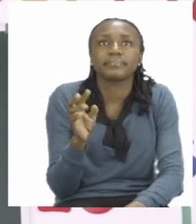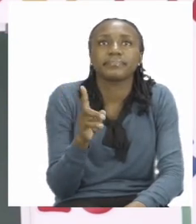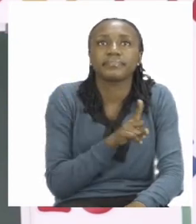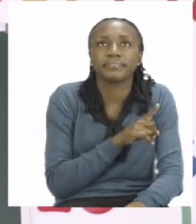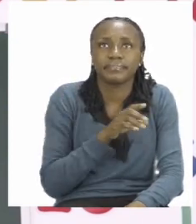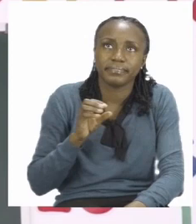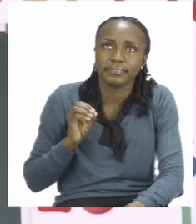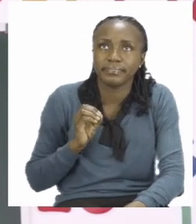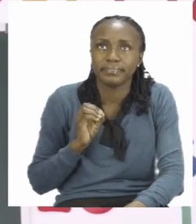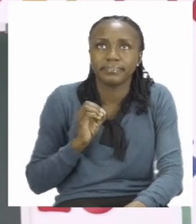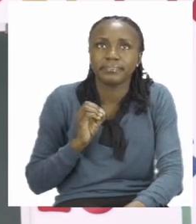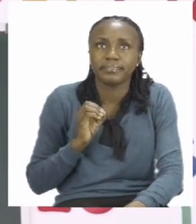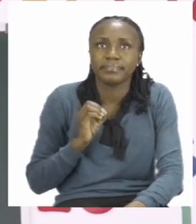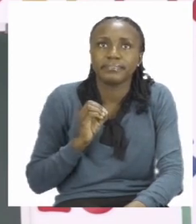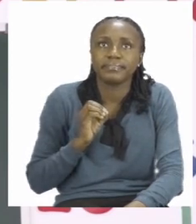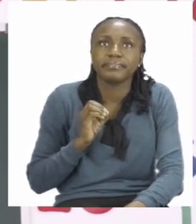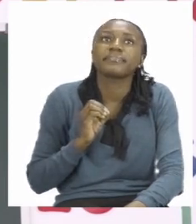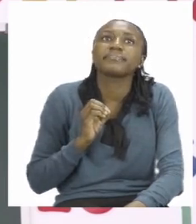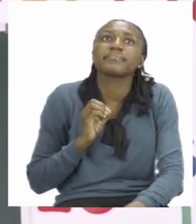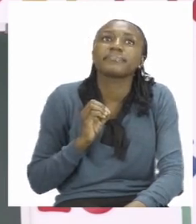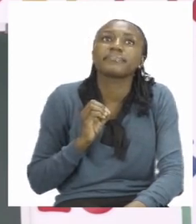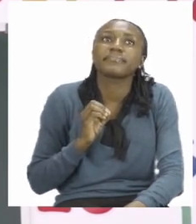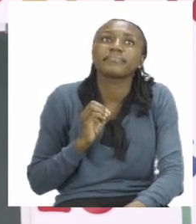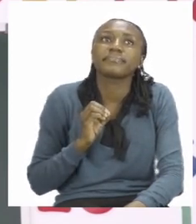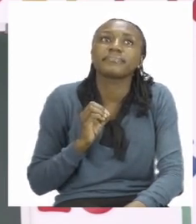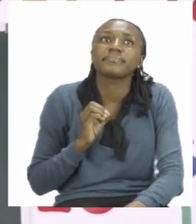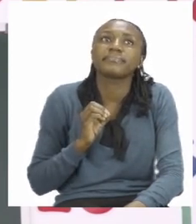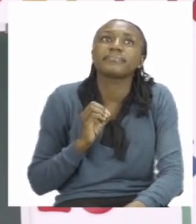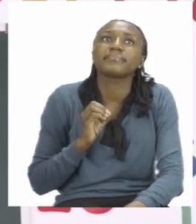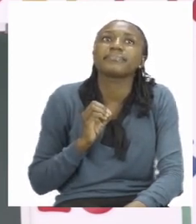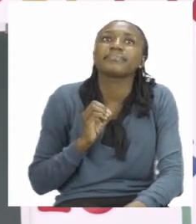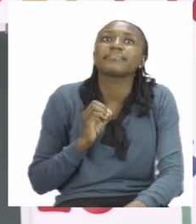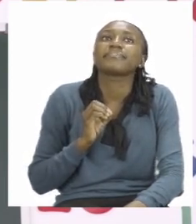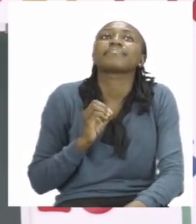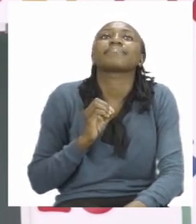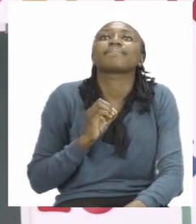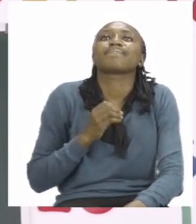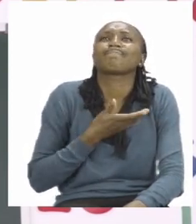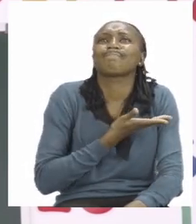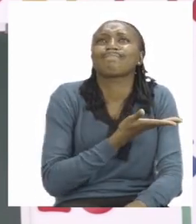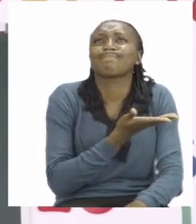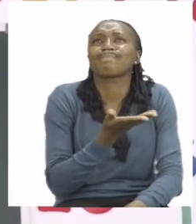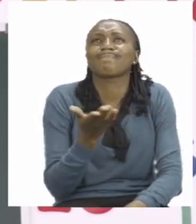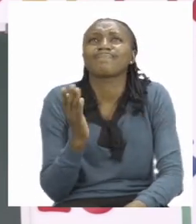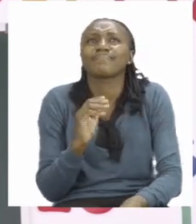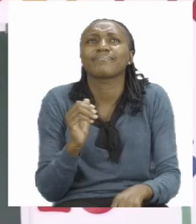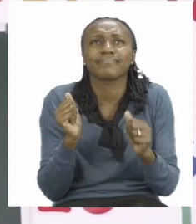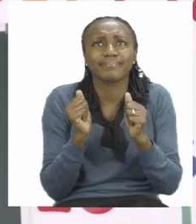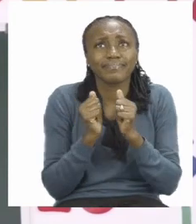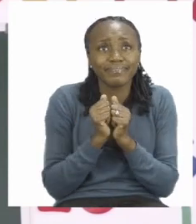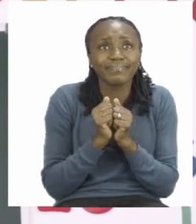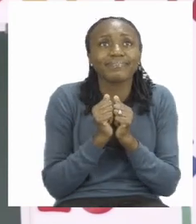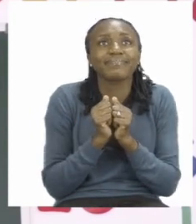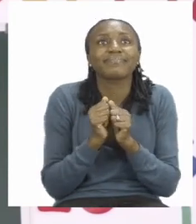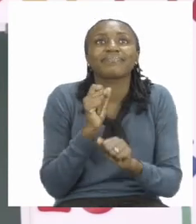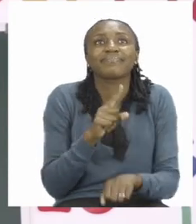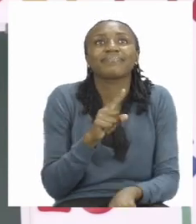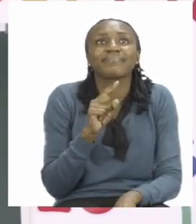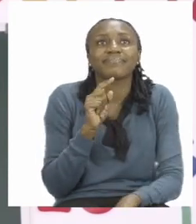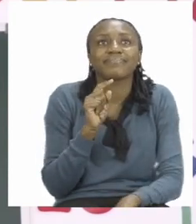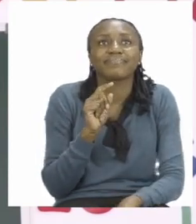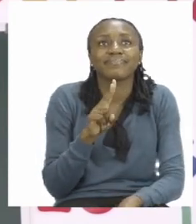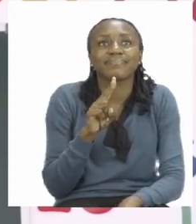9, 10. Now I count them all together. Let's go.